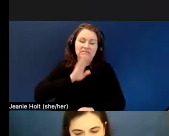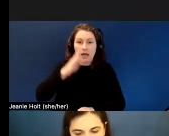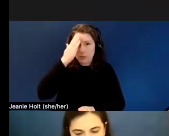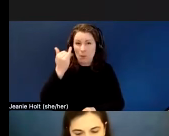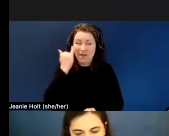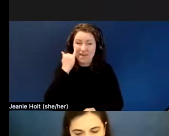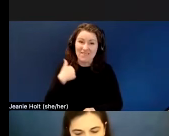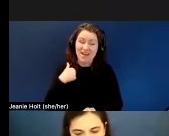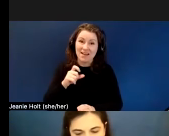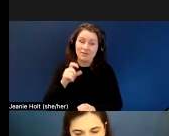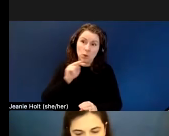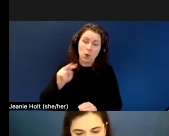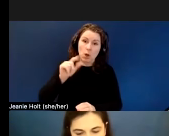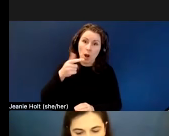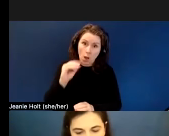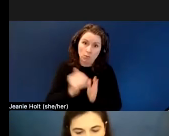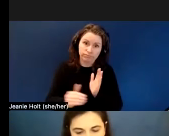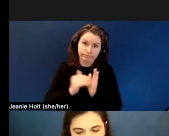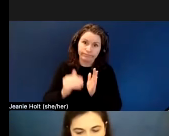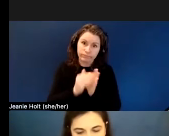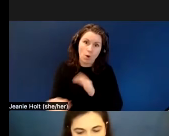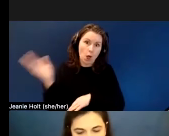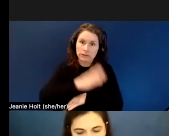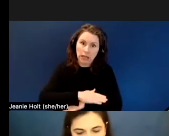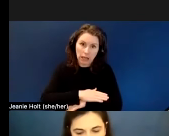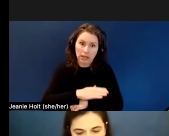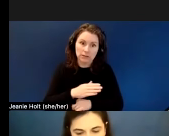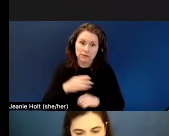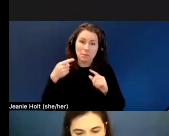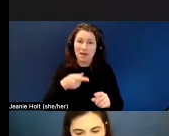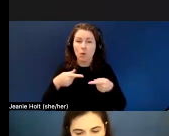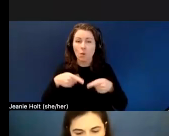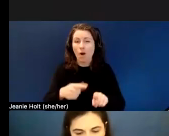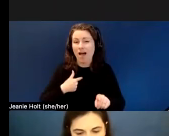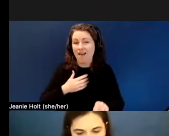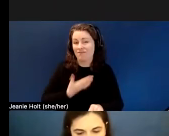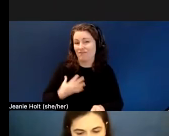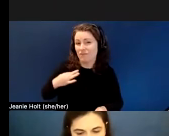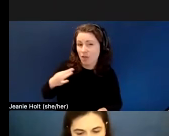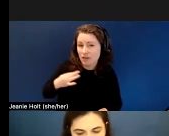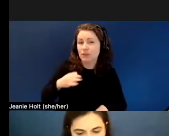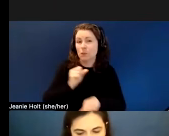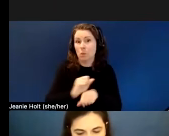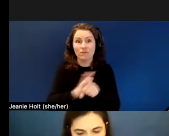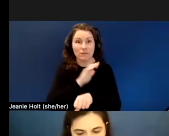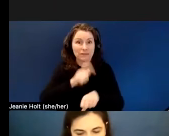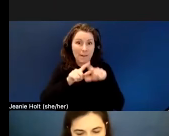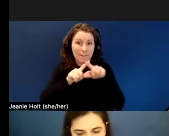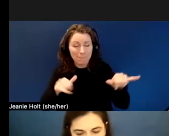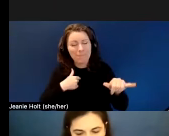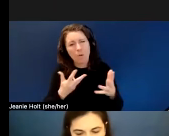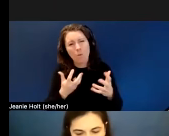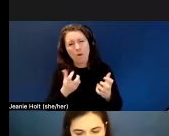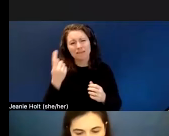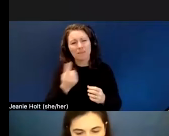going to have to look at a logo all day long, especially while volunteering and working full time at that point, that I wanted it to be